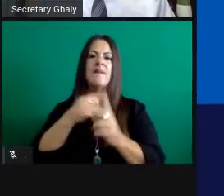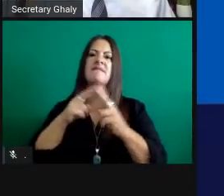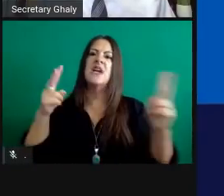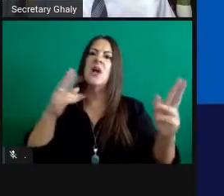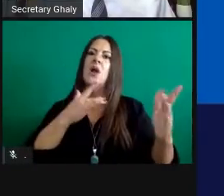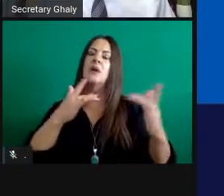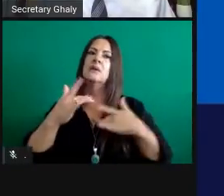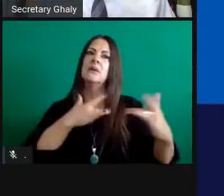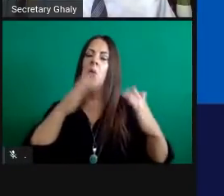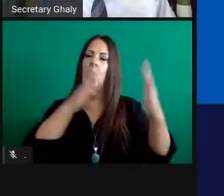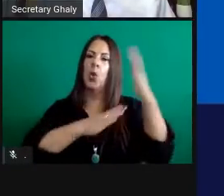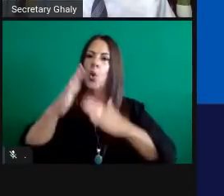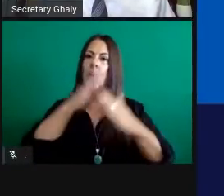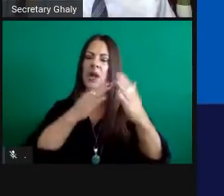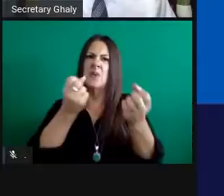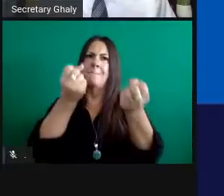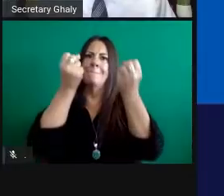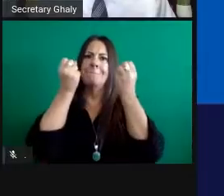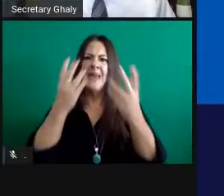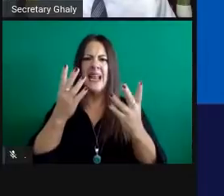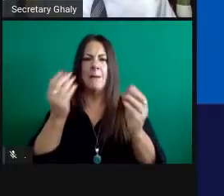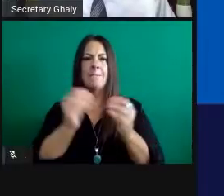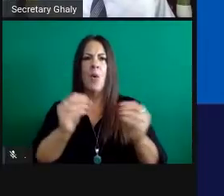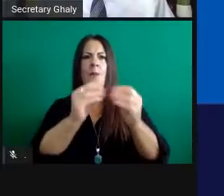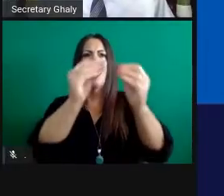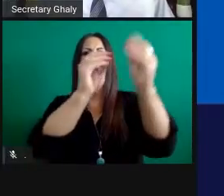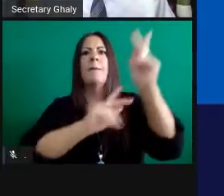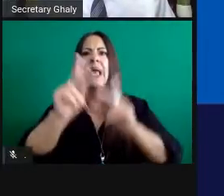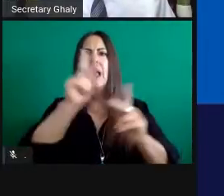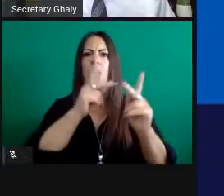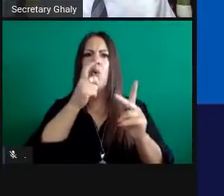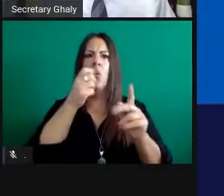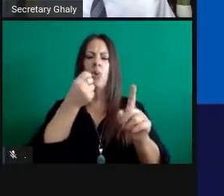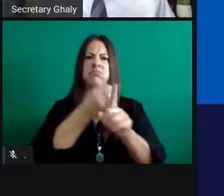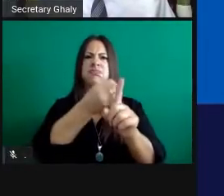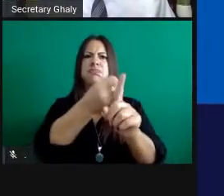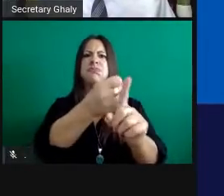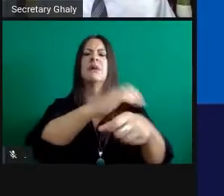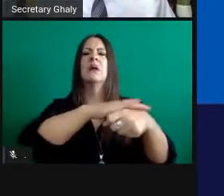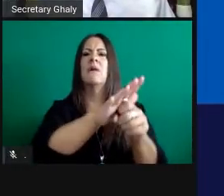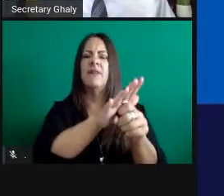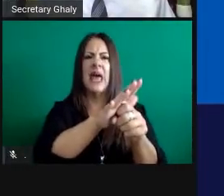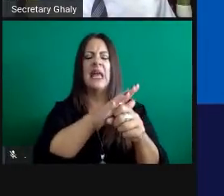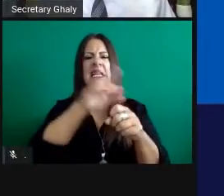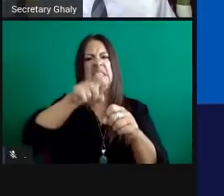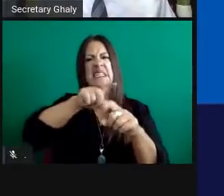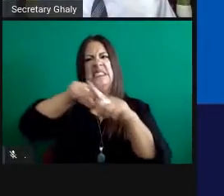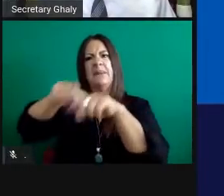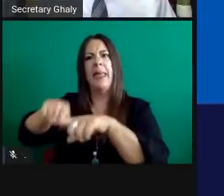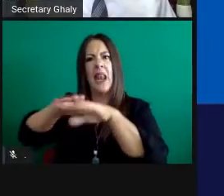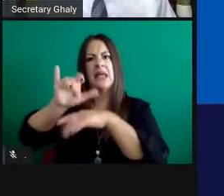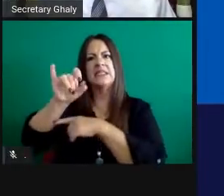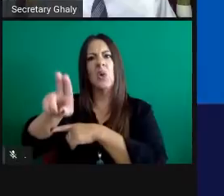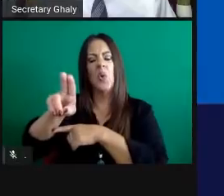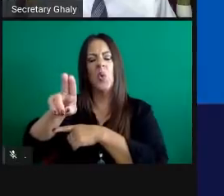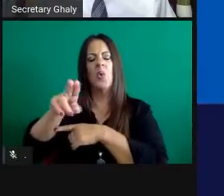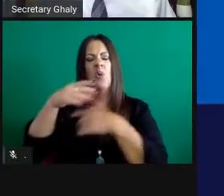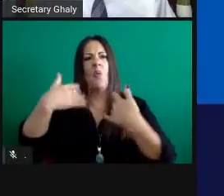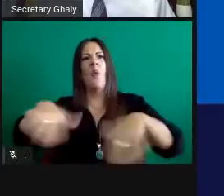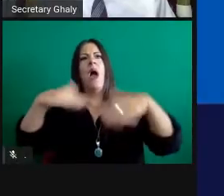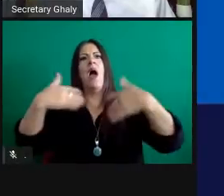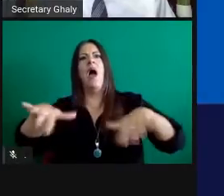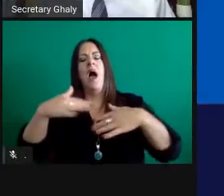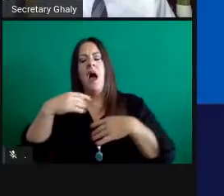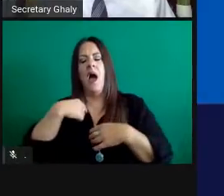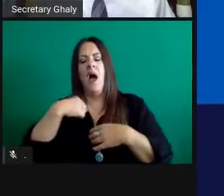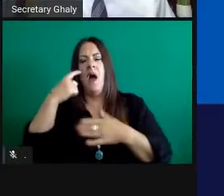so many patients with COVID being admitted, a predictable number needing ICU level care, that system,